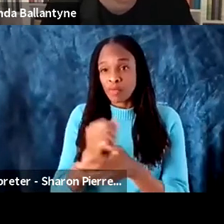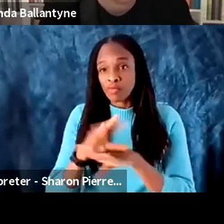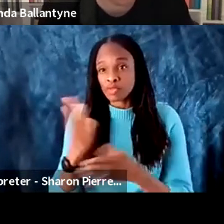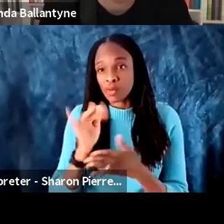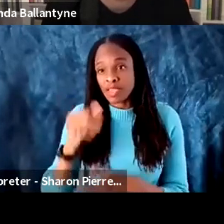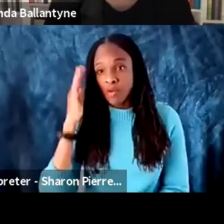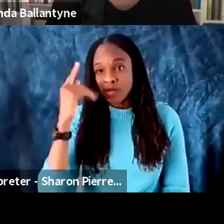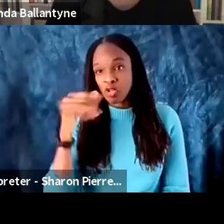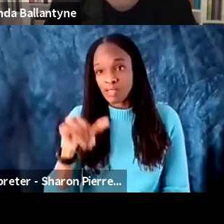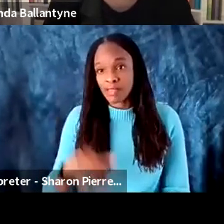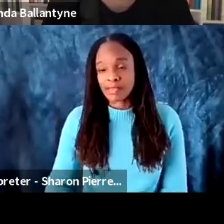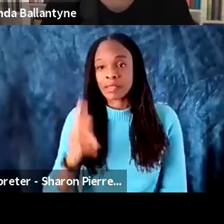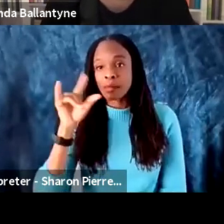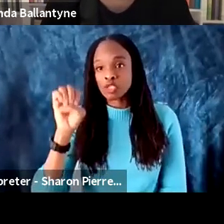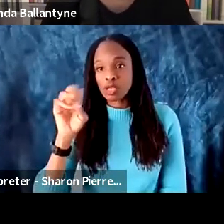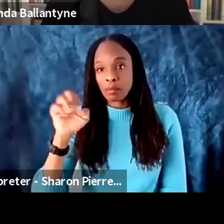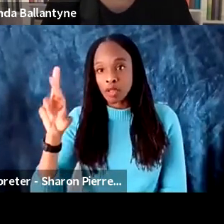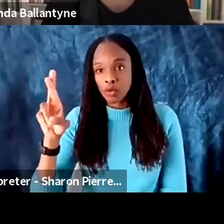And Michelle Miller.